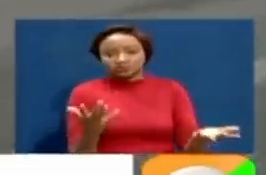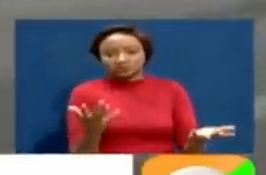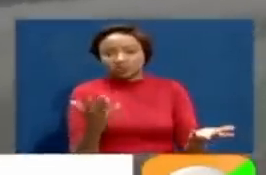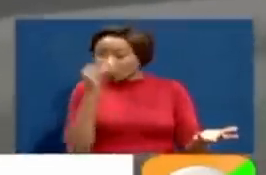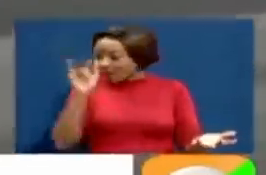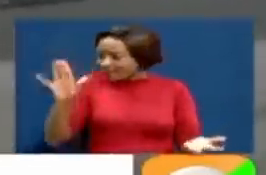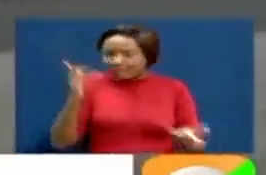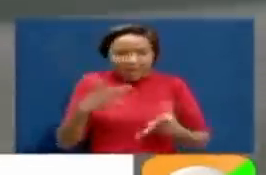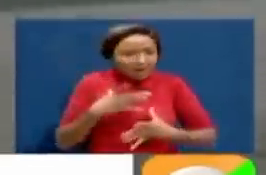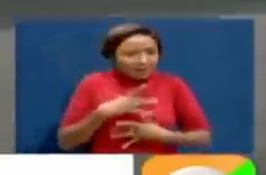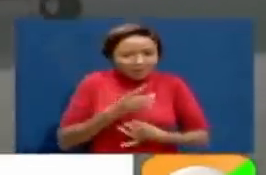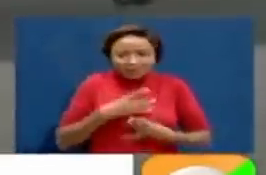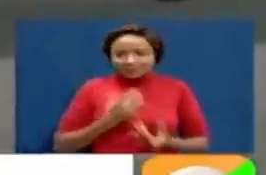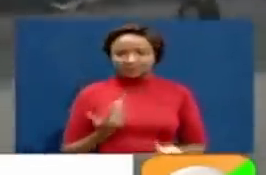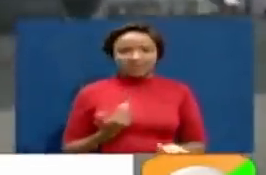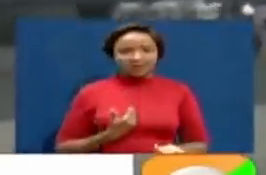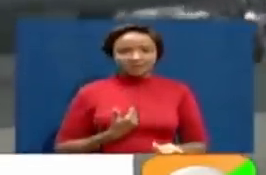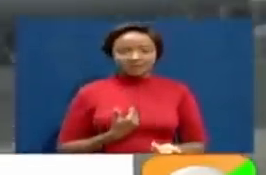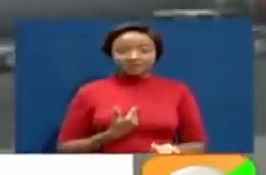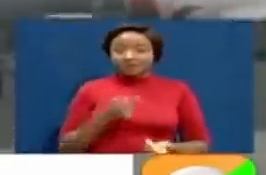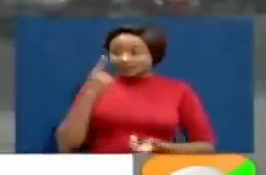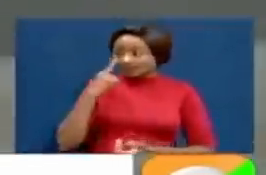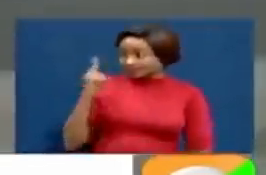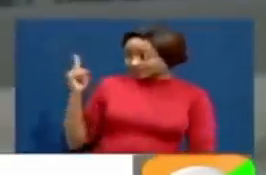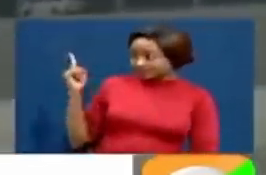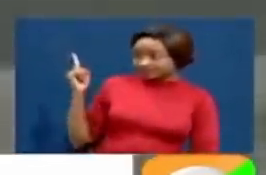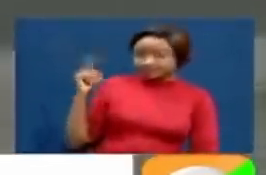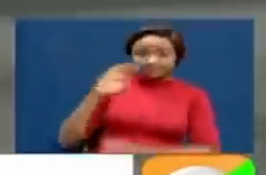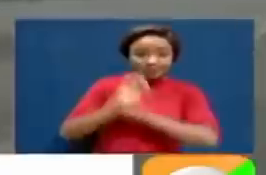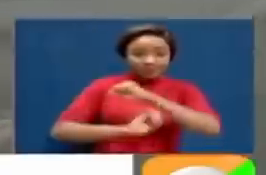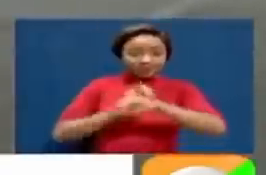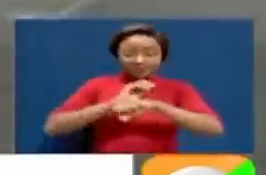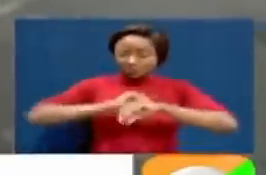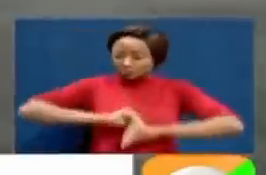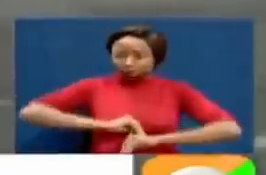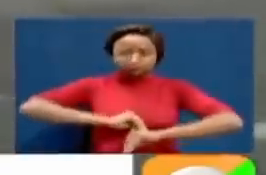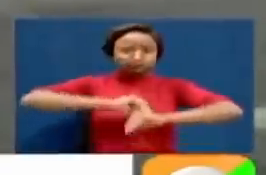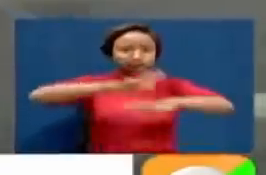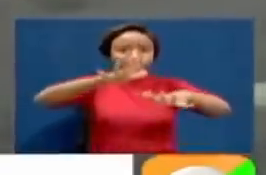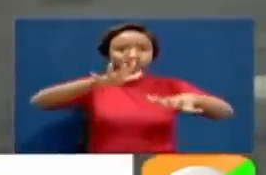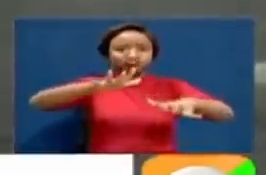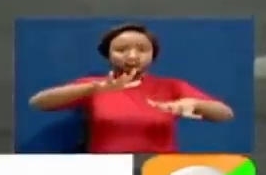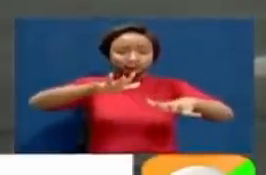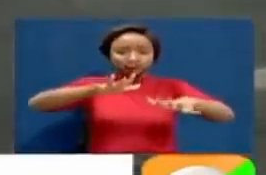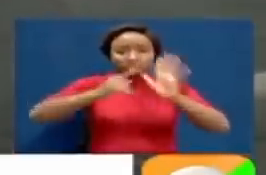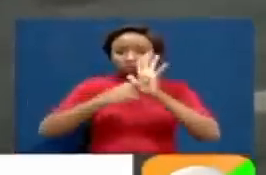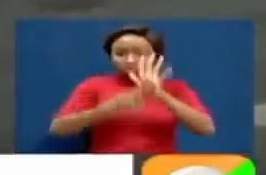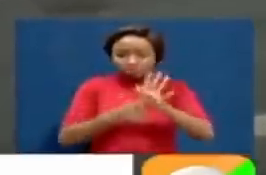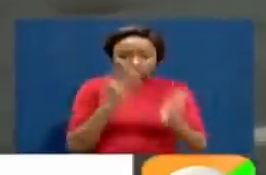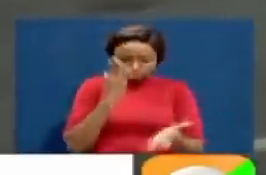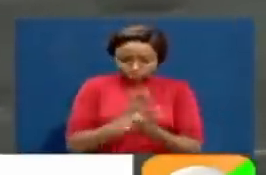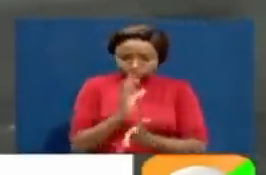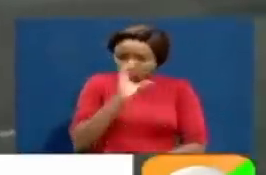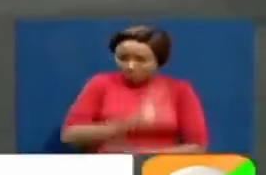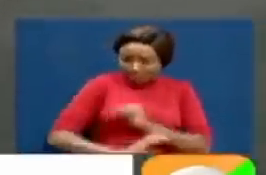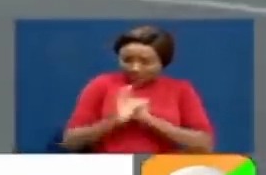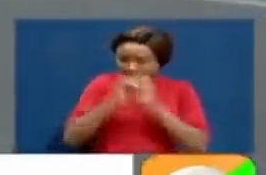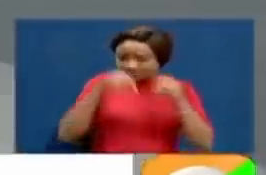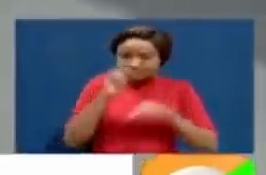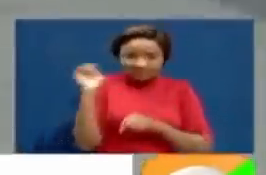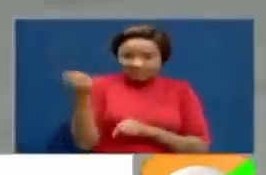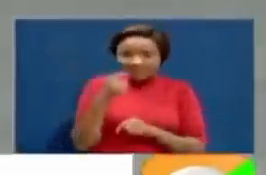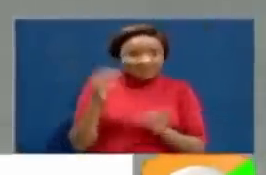This video that circulated widely on social media, illustrating the lack of readiness of the country to fight the